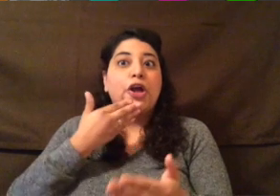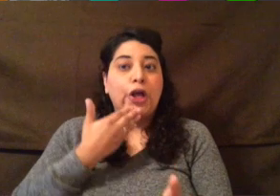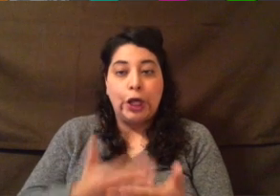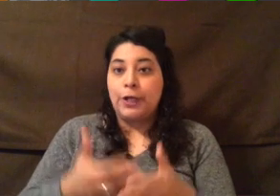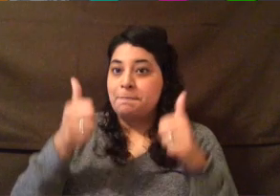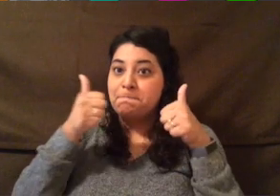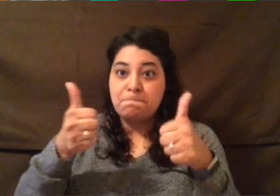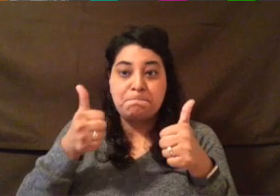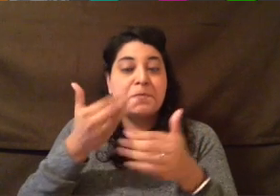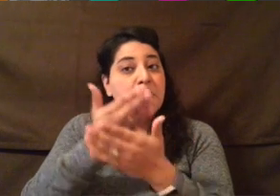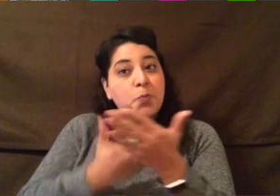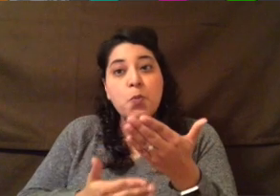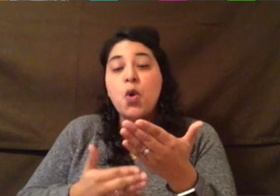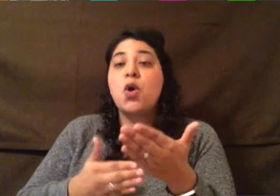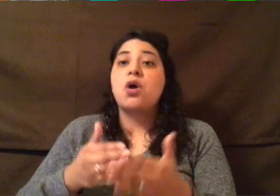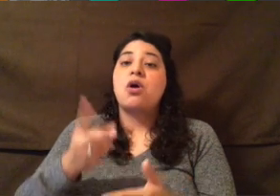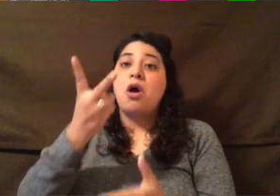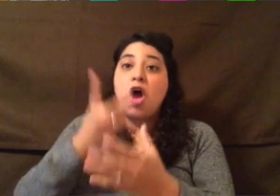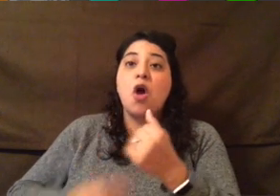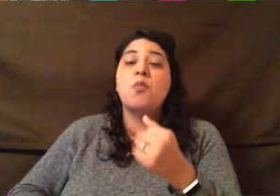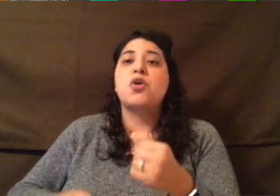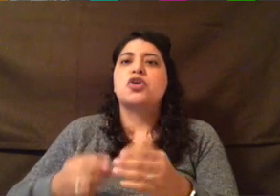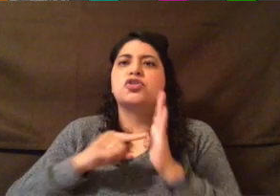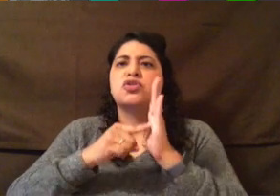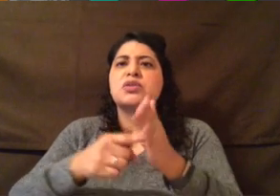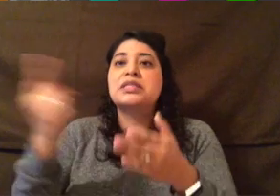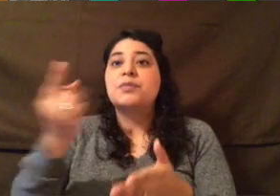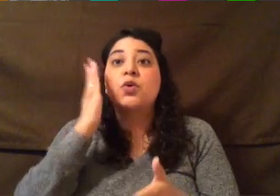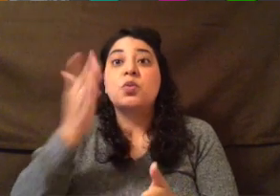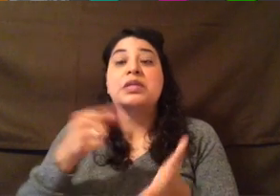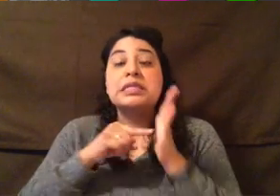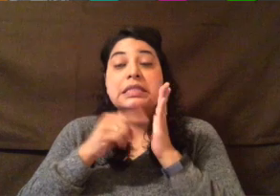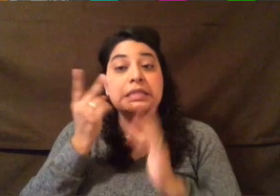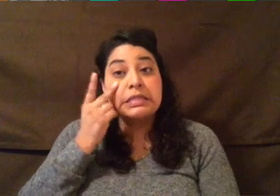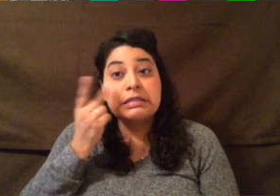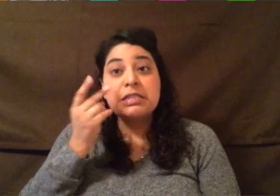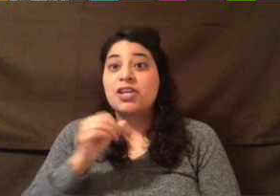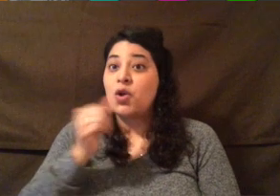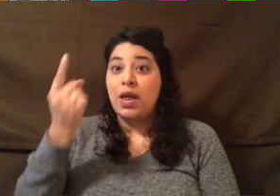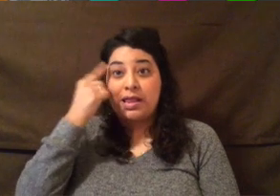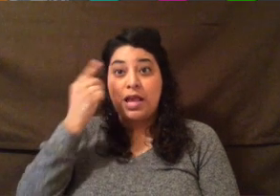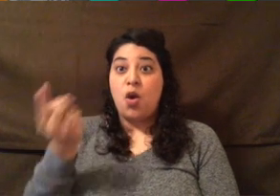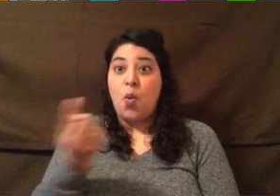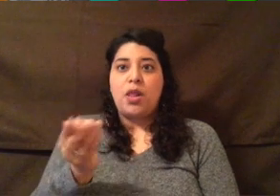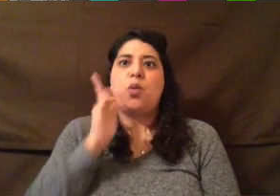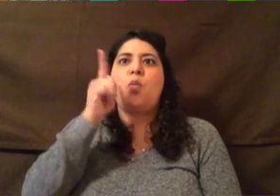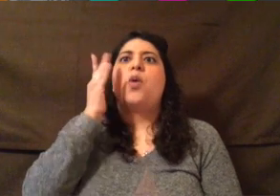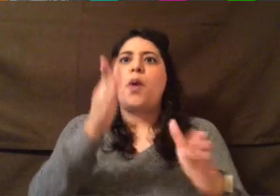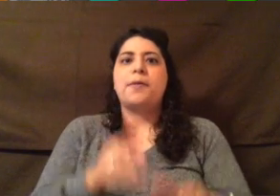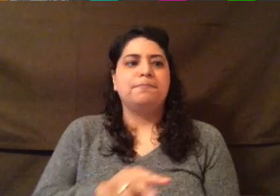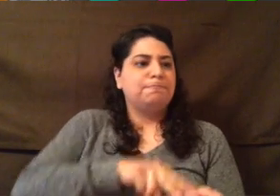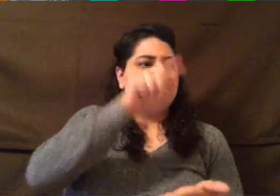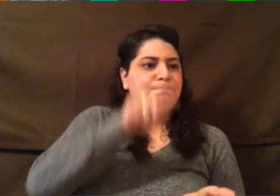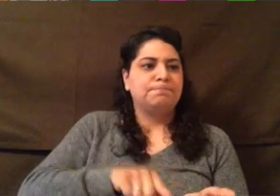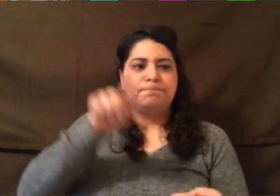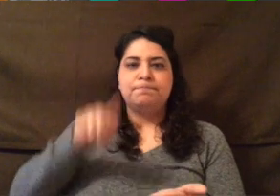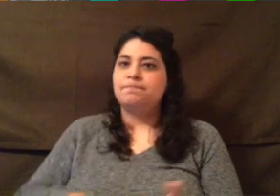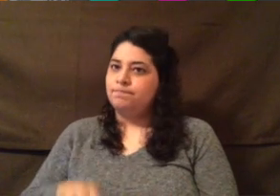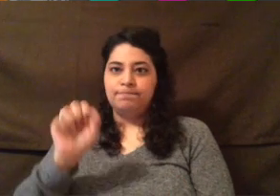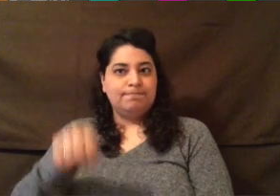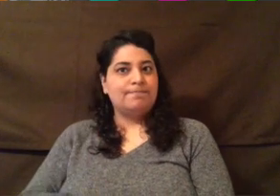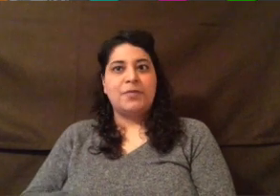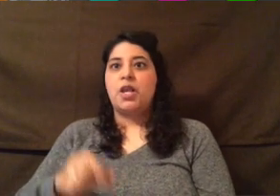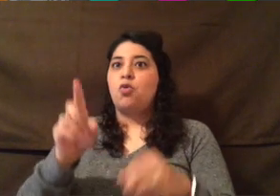these bar graphs are something that you might see. So don't think that it's only one way. It can be represented in two